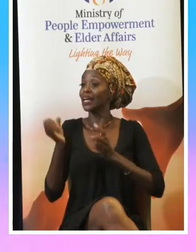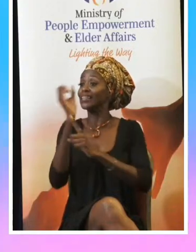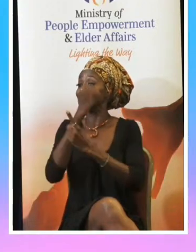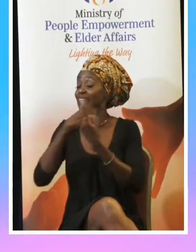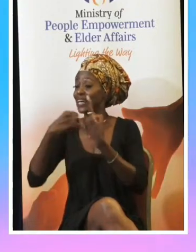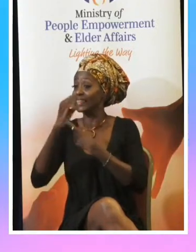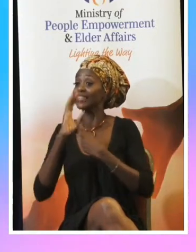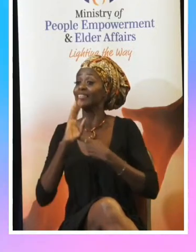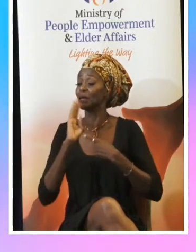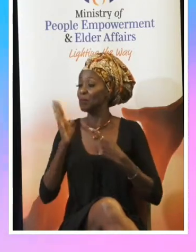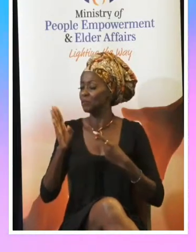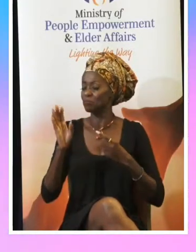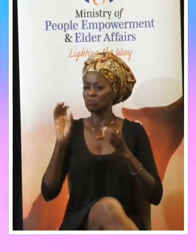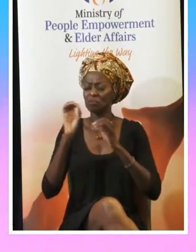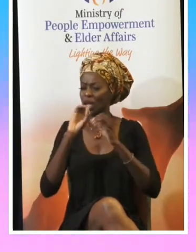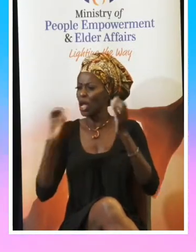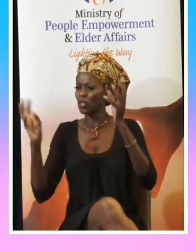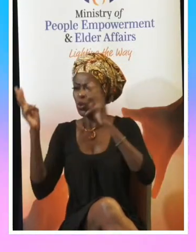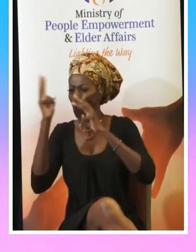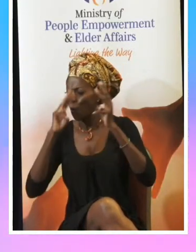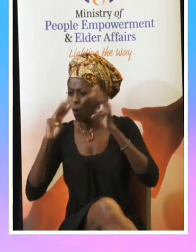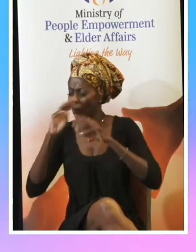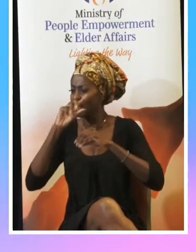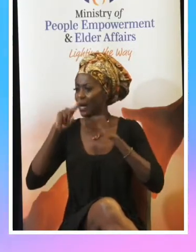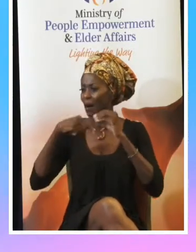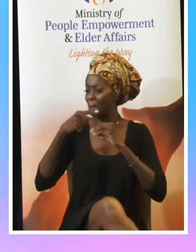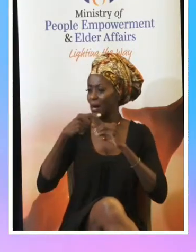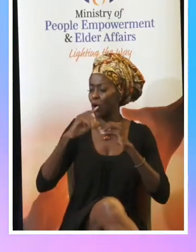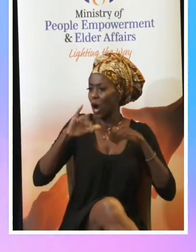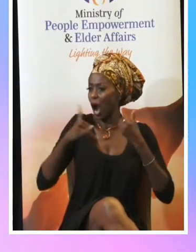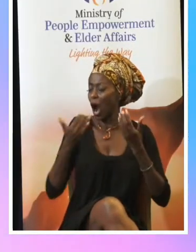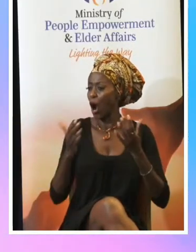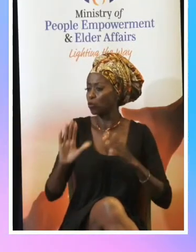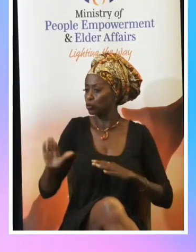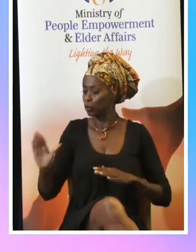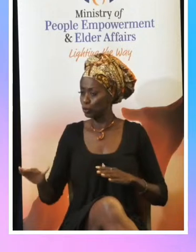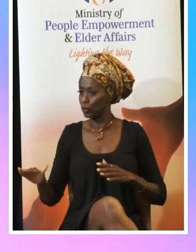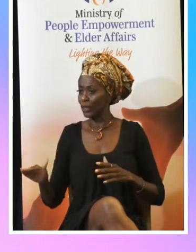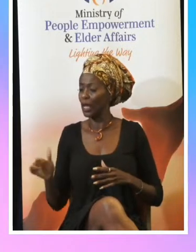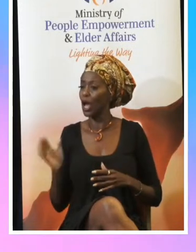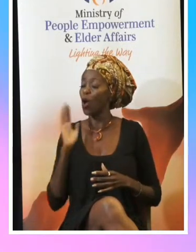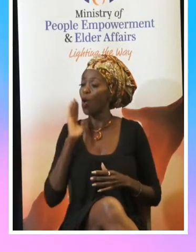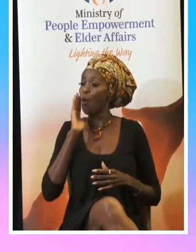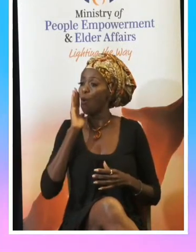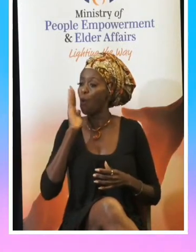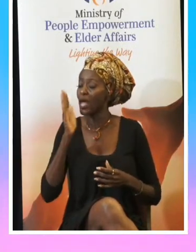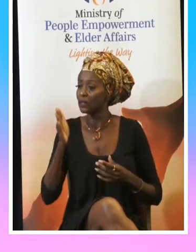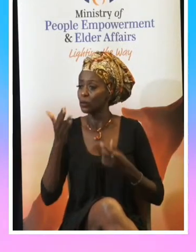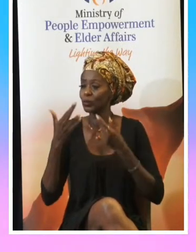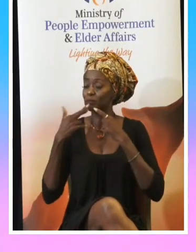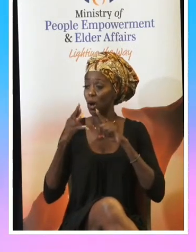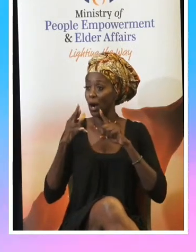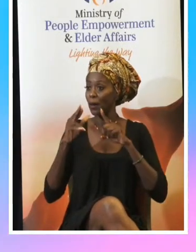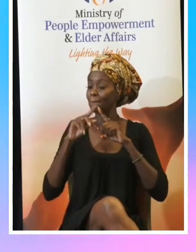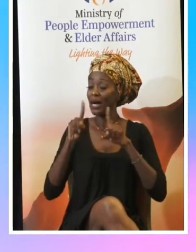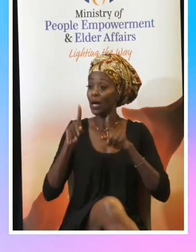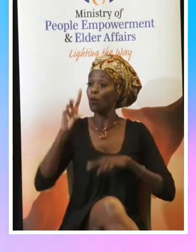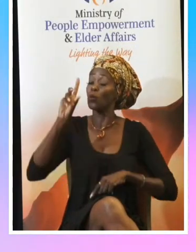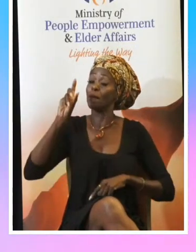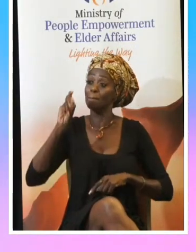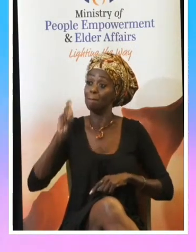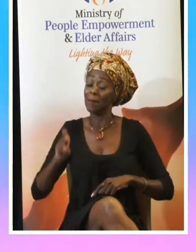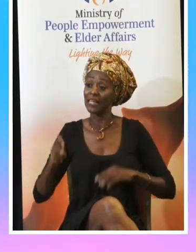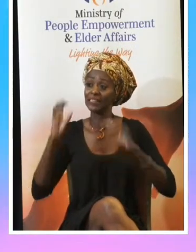and not worry about how children will respond to difference, but teach them by our example how